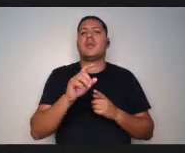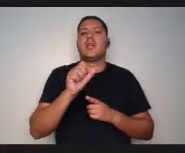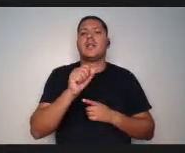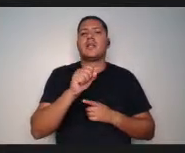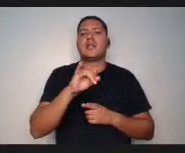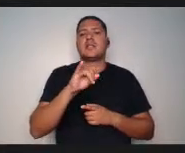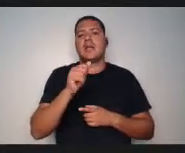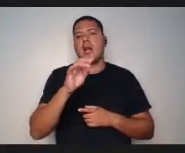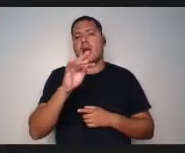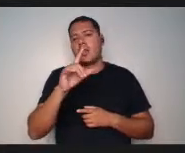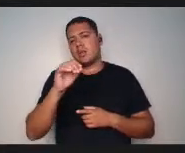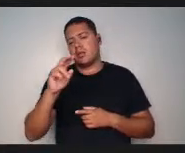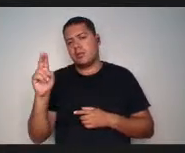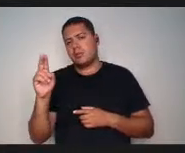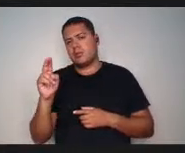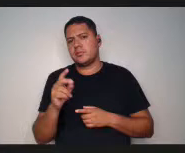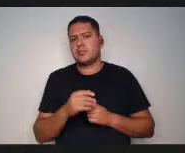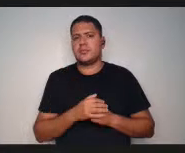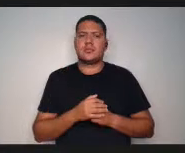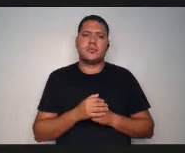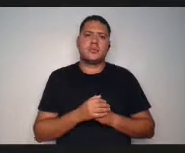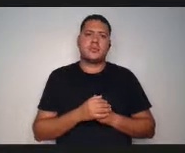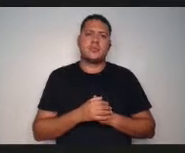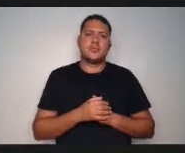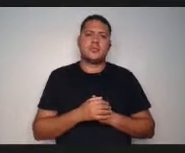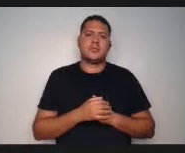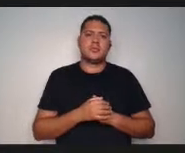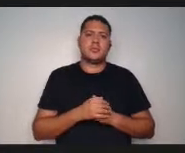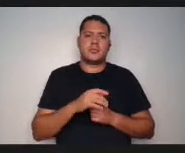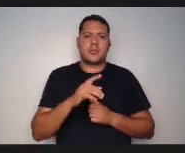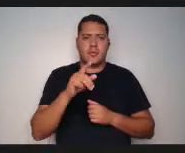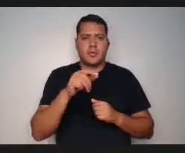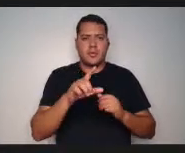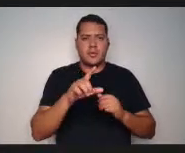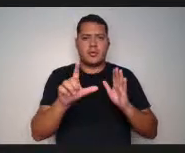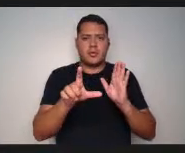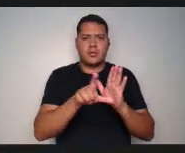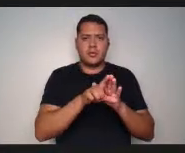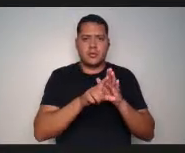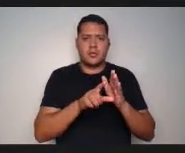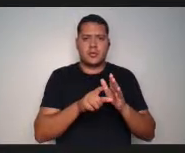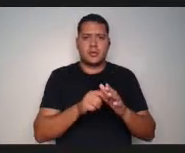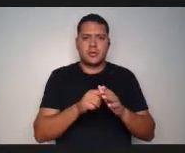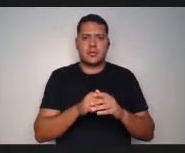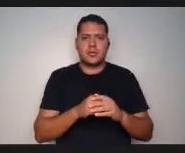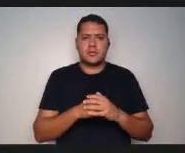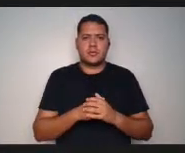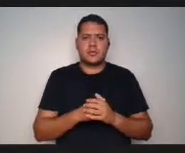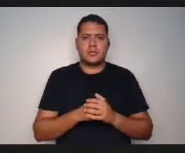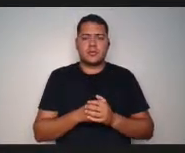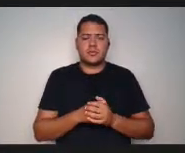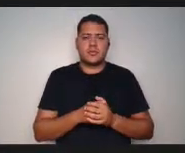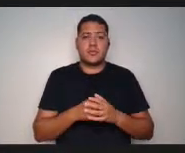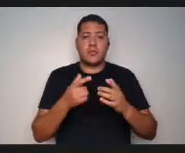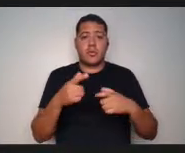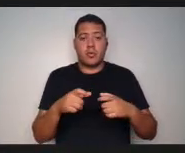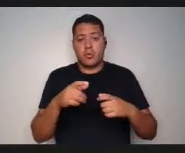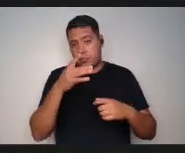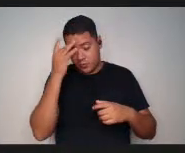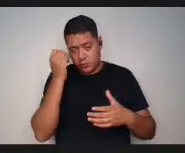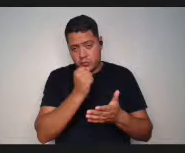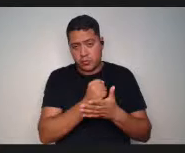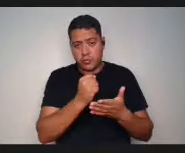require employers to create regular work weeks, advance notice of